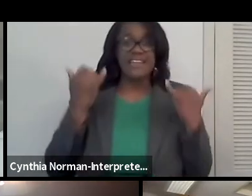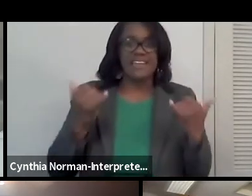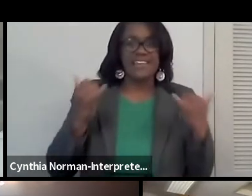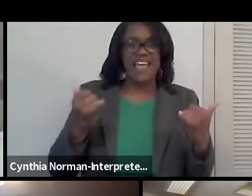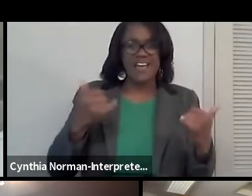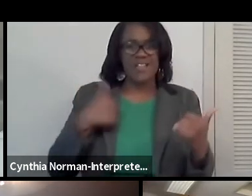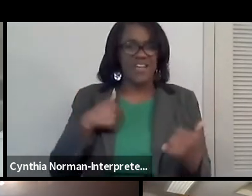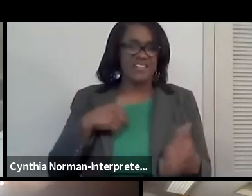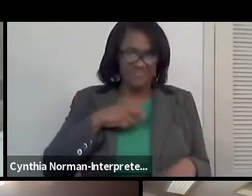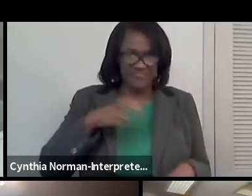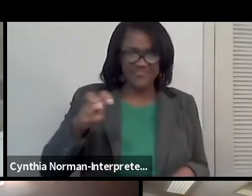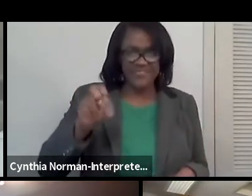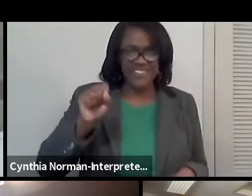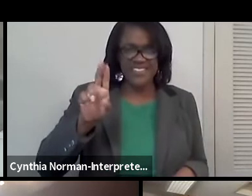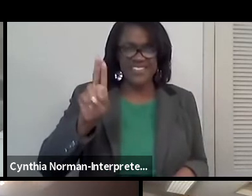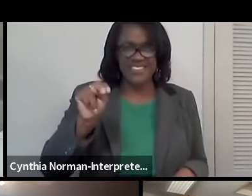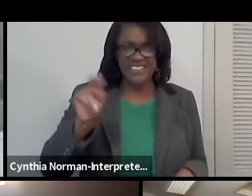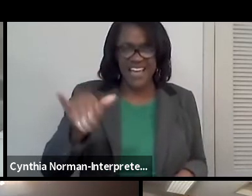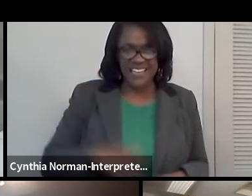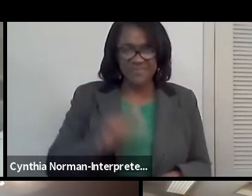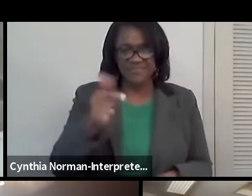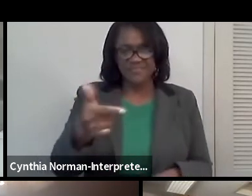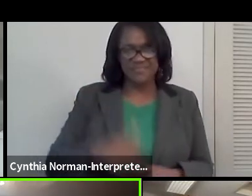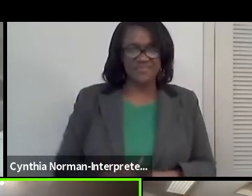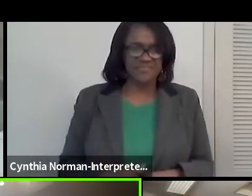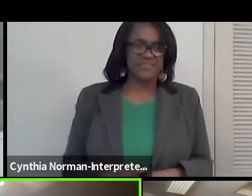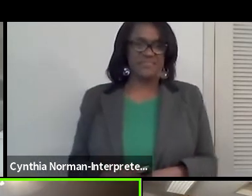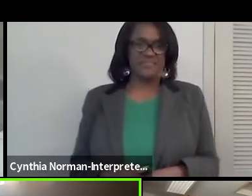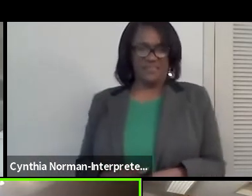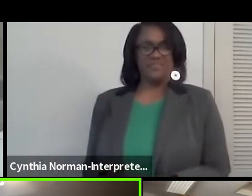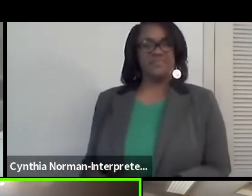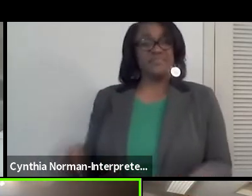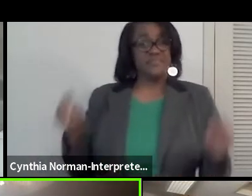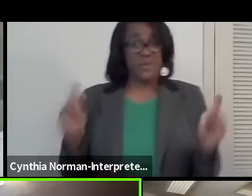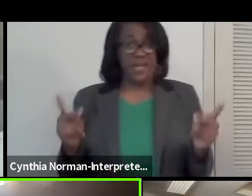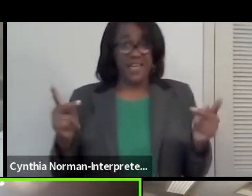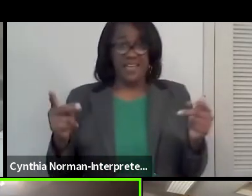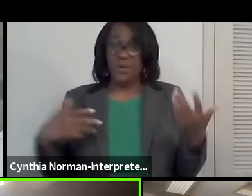Sunny. So take it away, Sunny. All right.